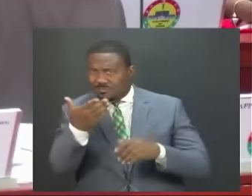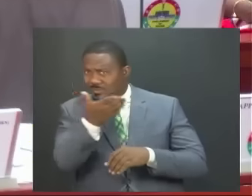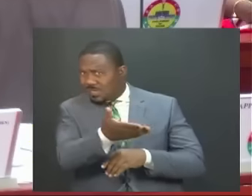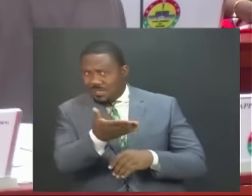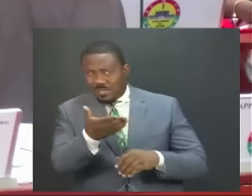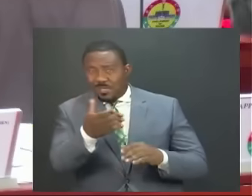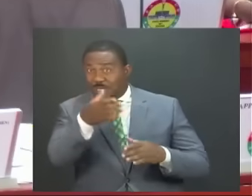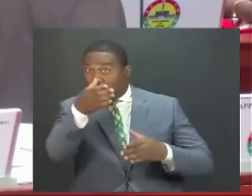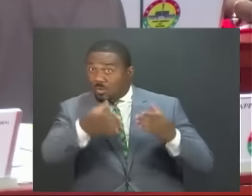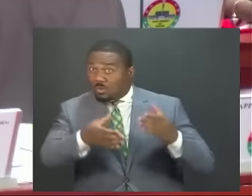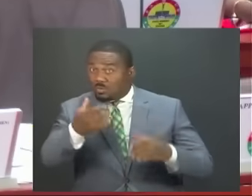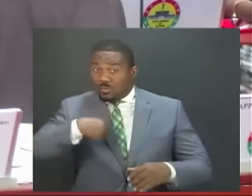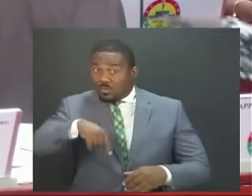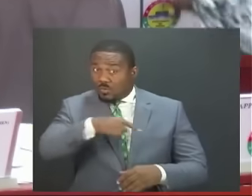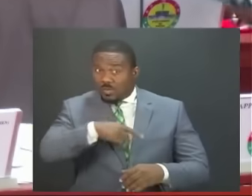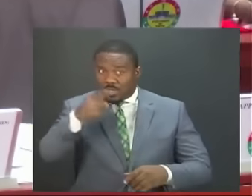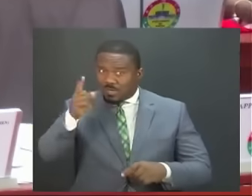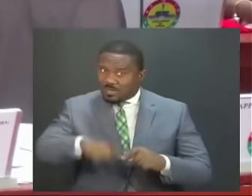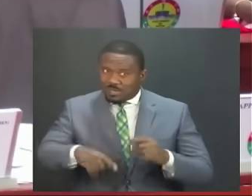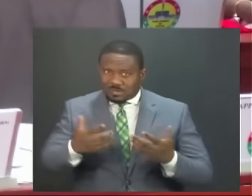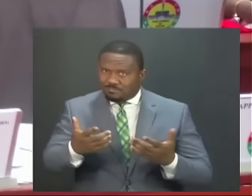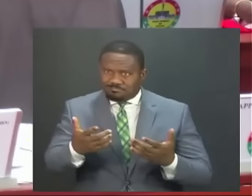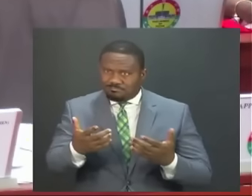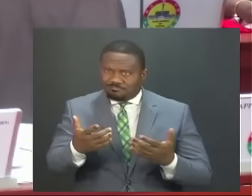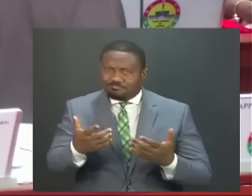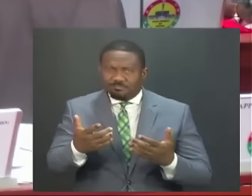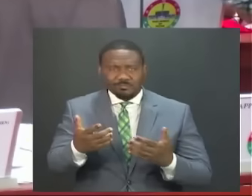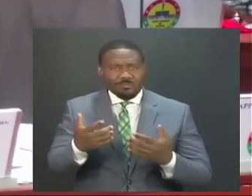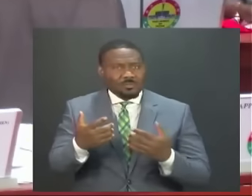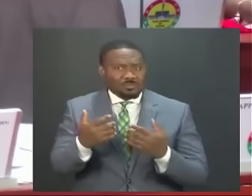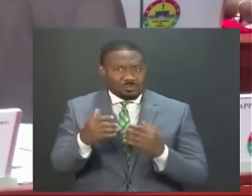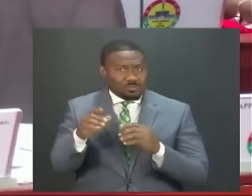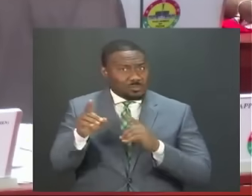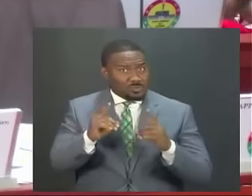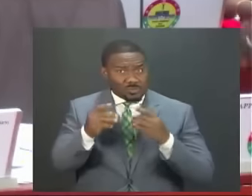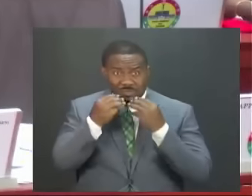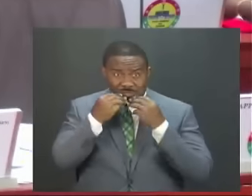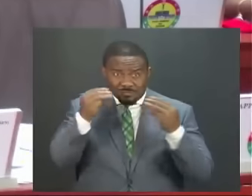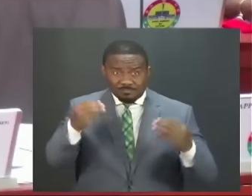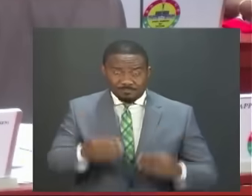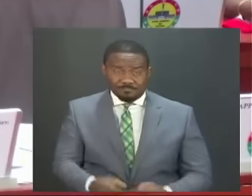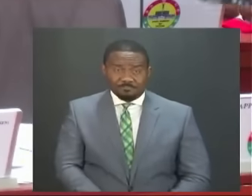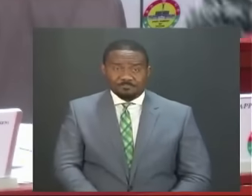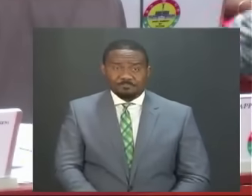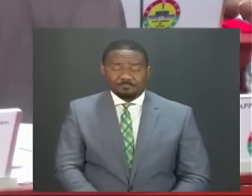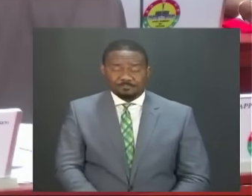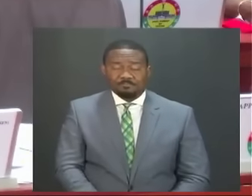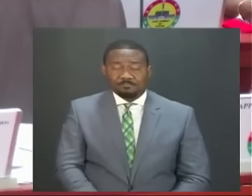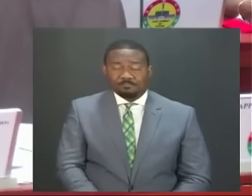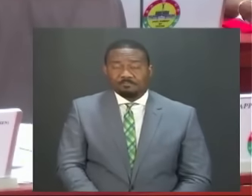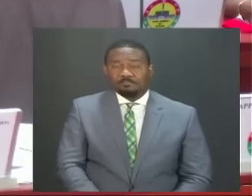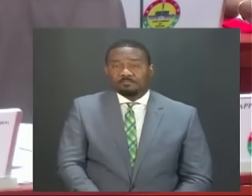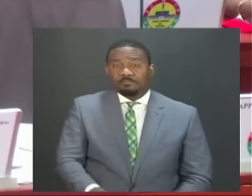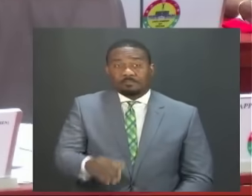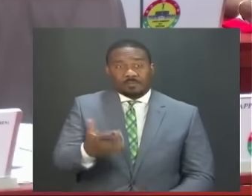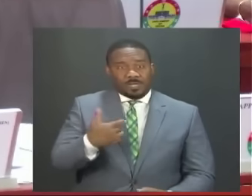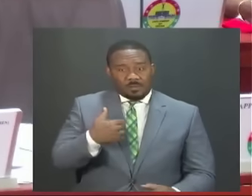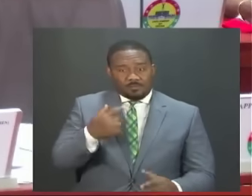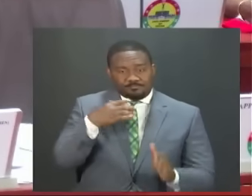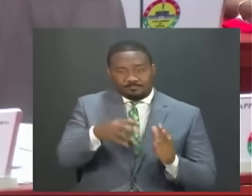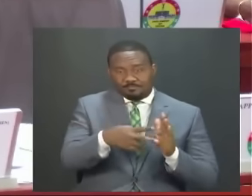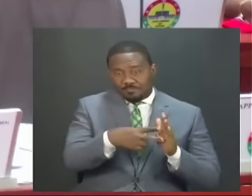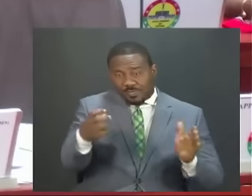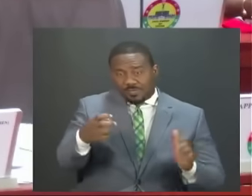cannot take the motion. Mr. Speaker, let me refer to Eskime, the 5th